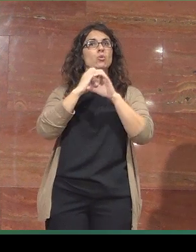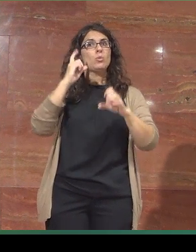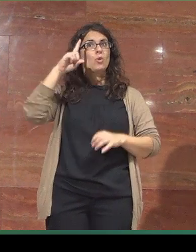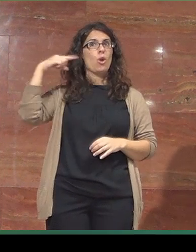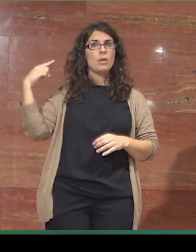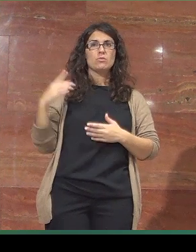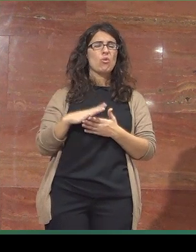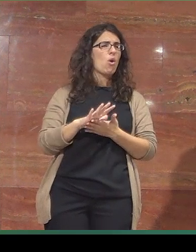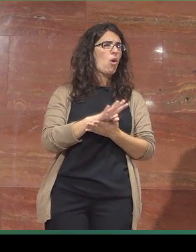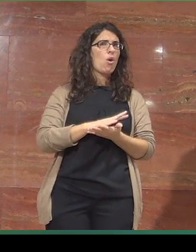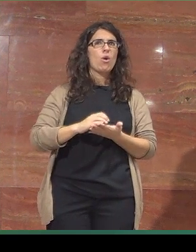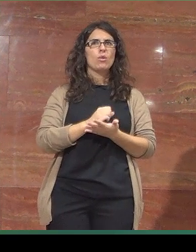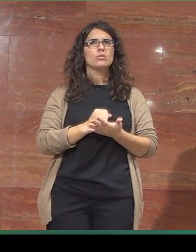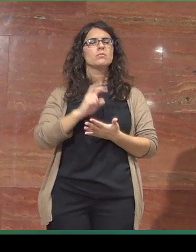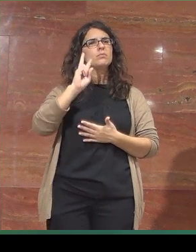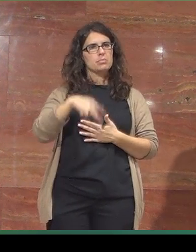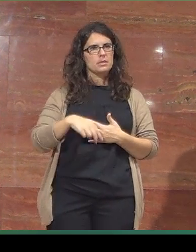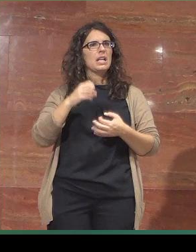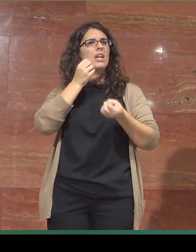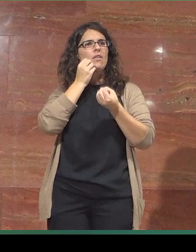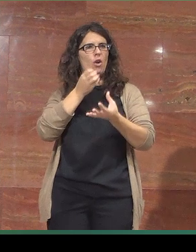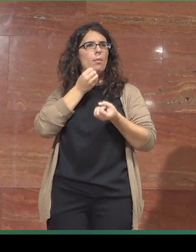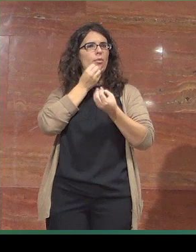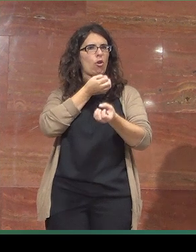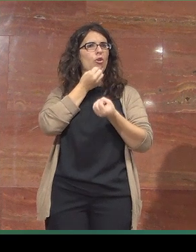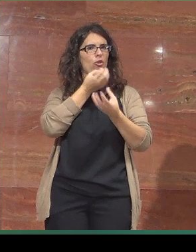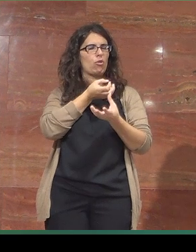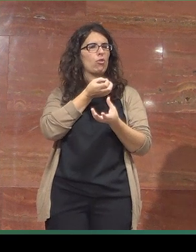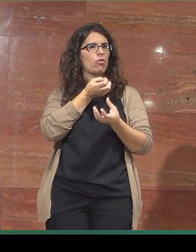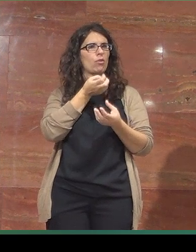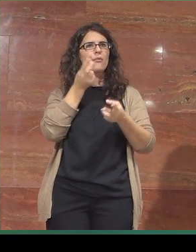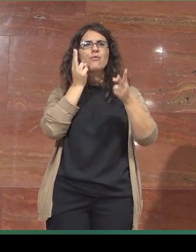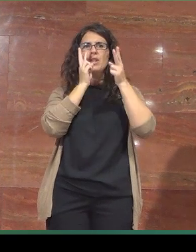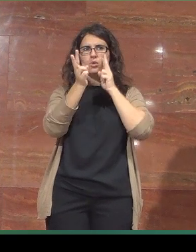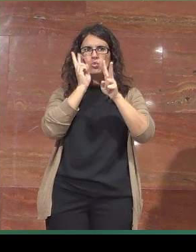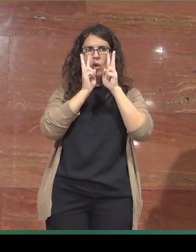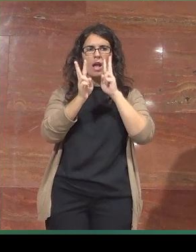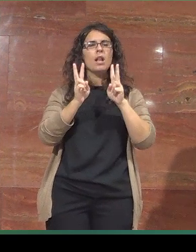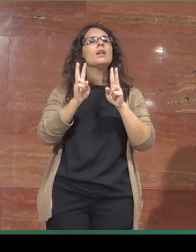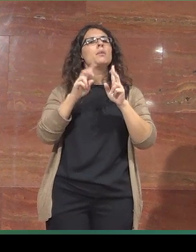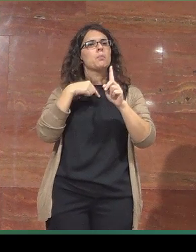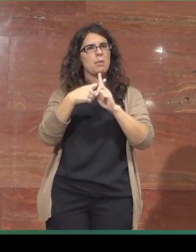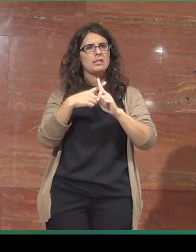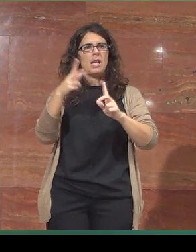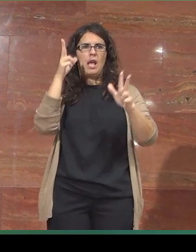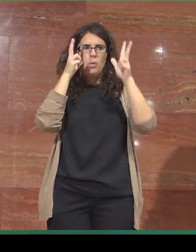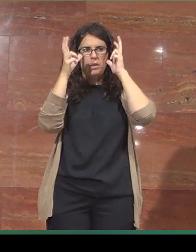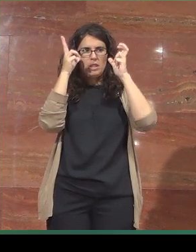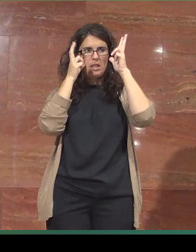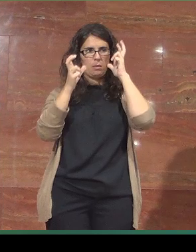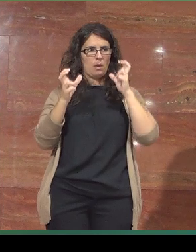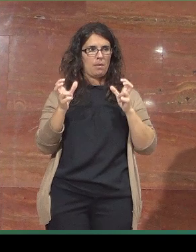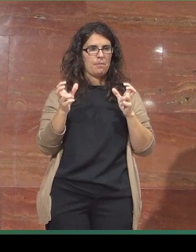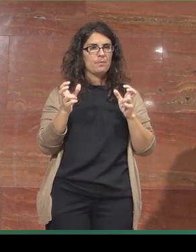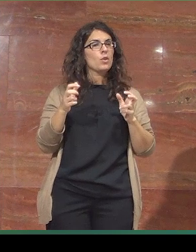again, everybody who travels finds it easier. I now use buses in London much more than I used to because it's easier to